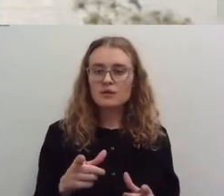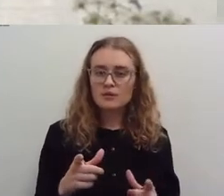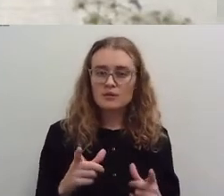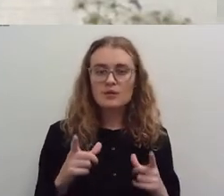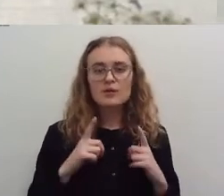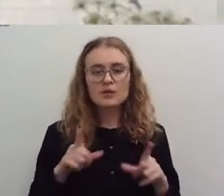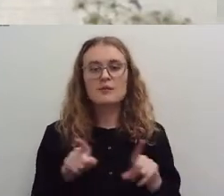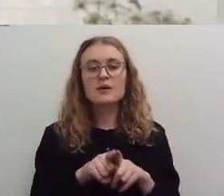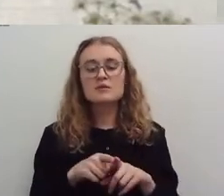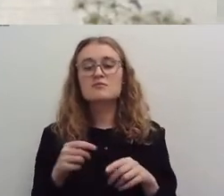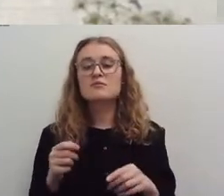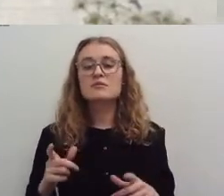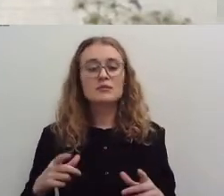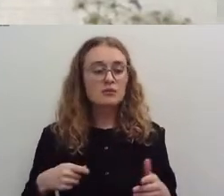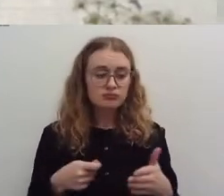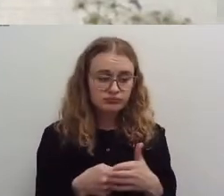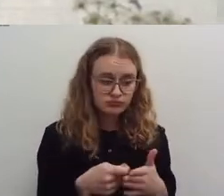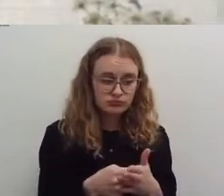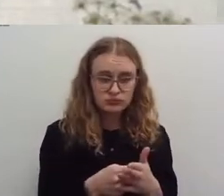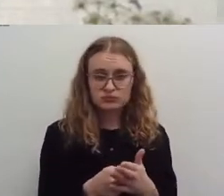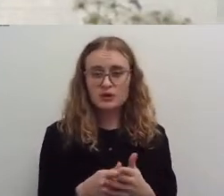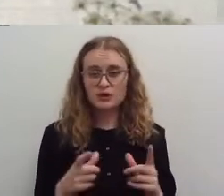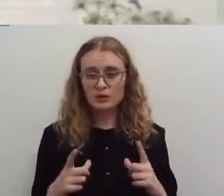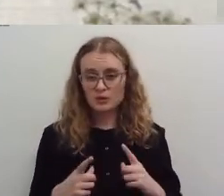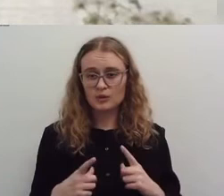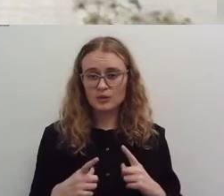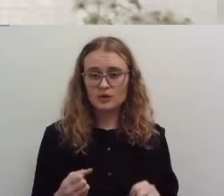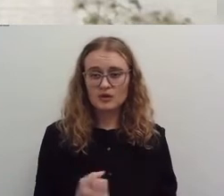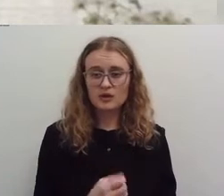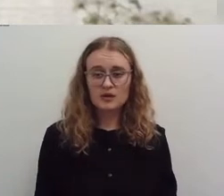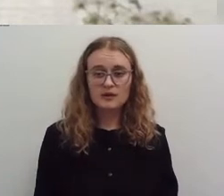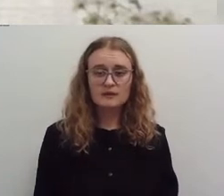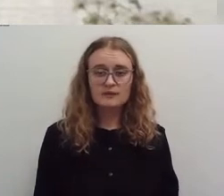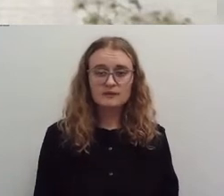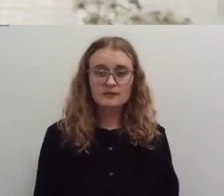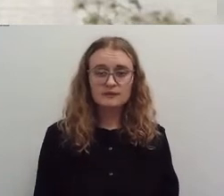so she obviously needs more time